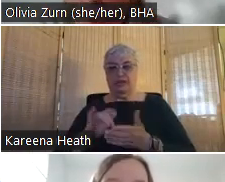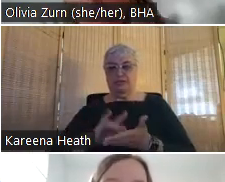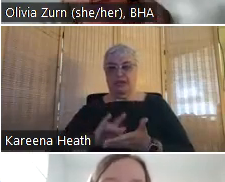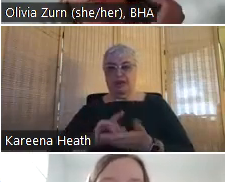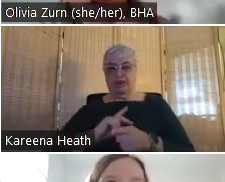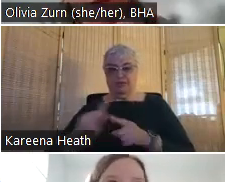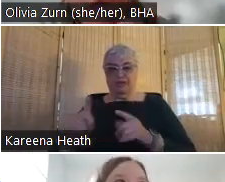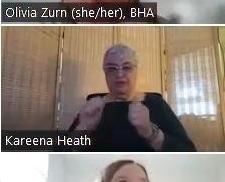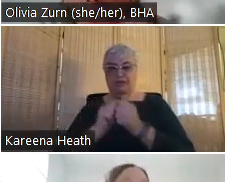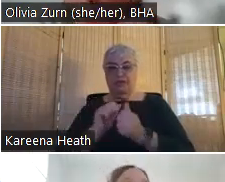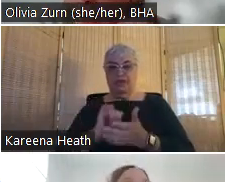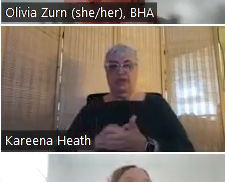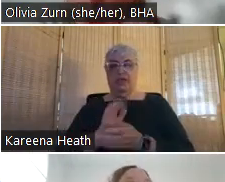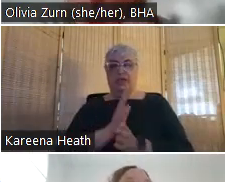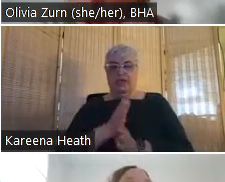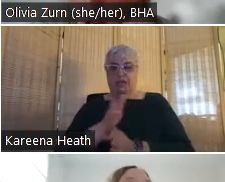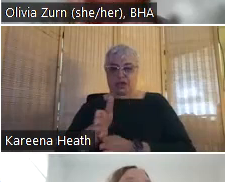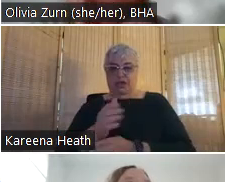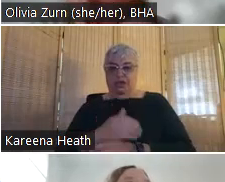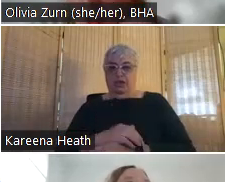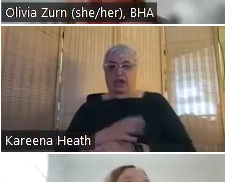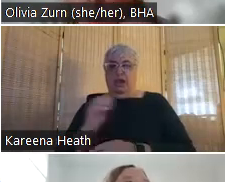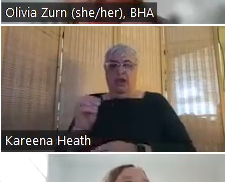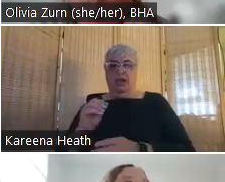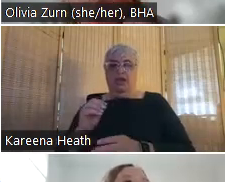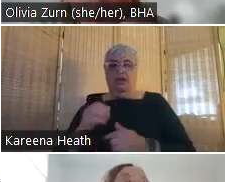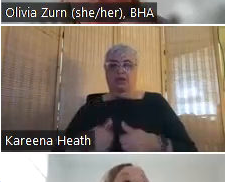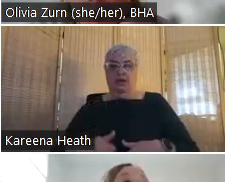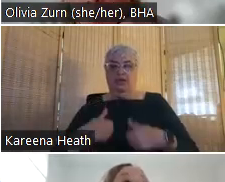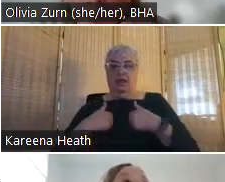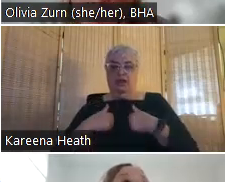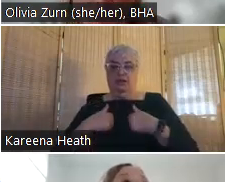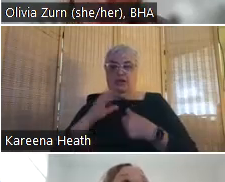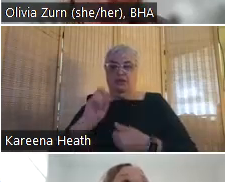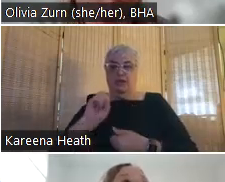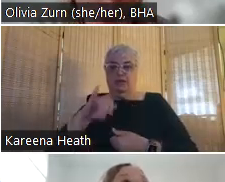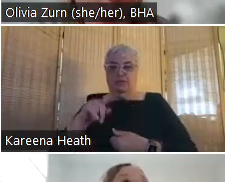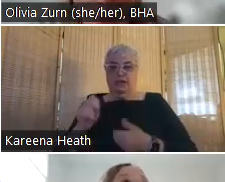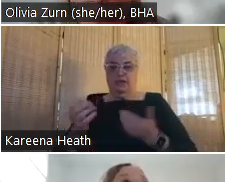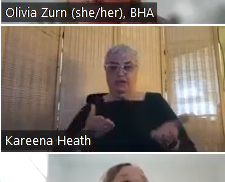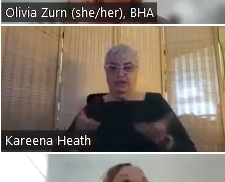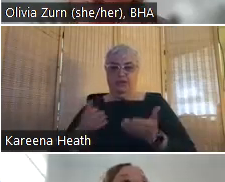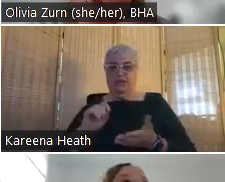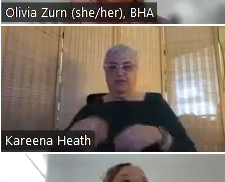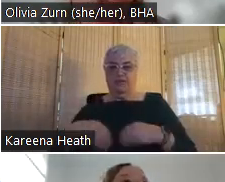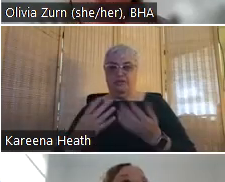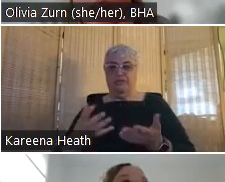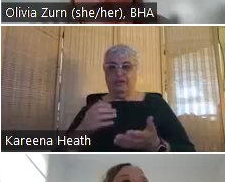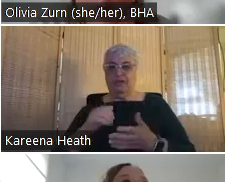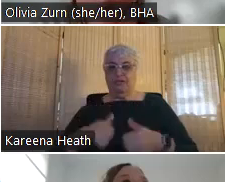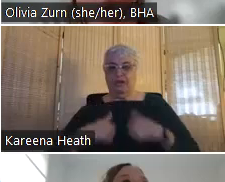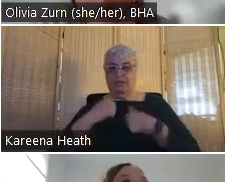professionals within their scope of practice. And residential respite care services shall comply with all of the residential